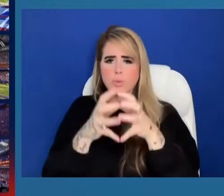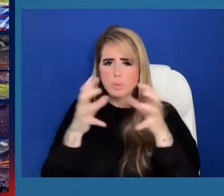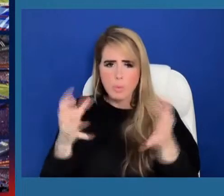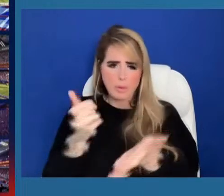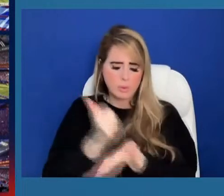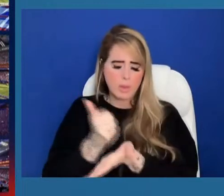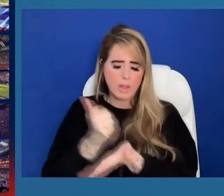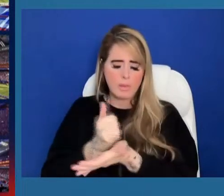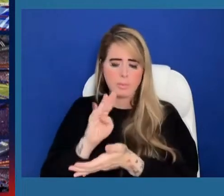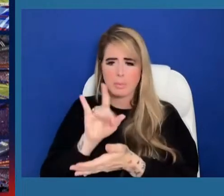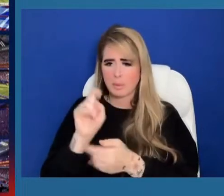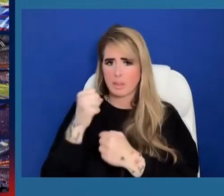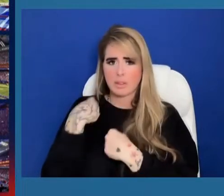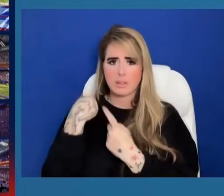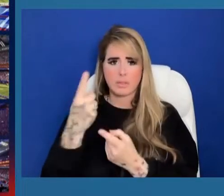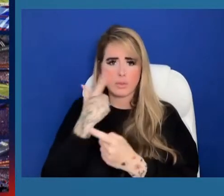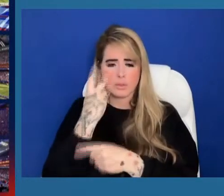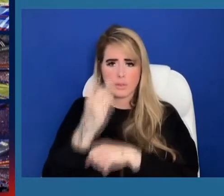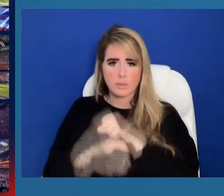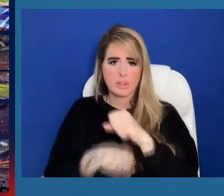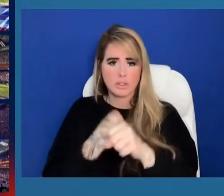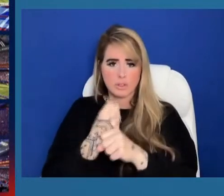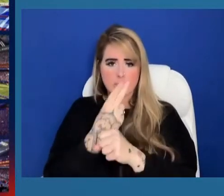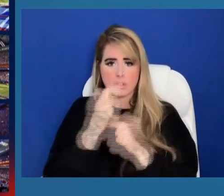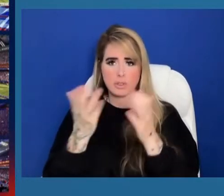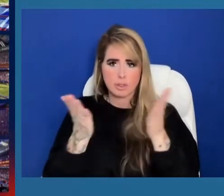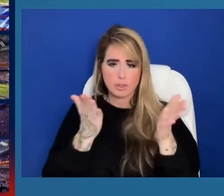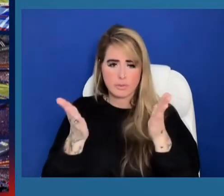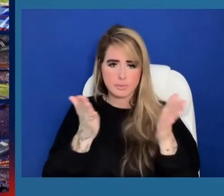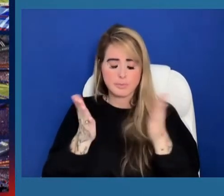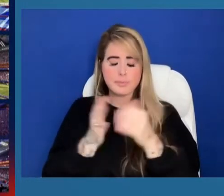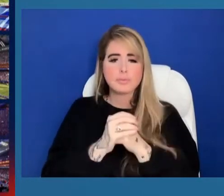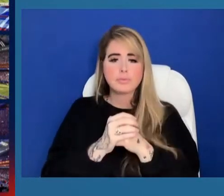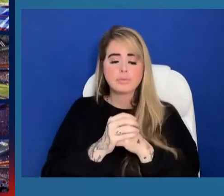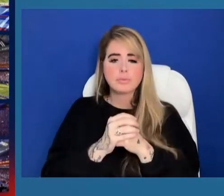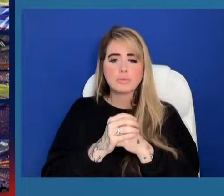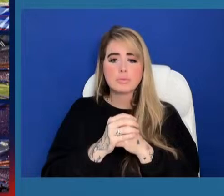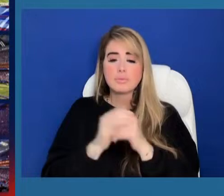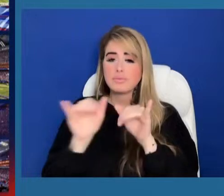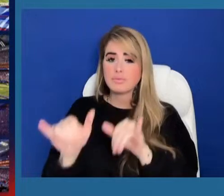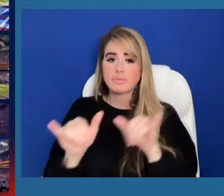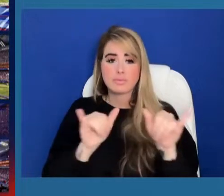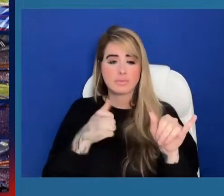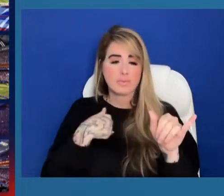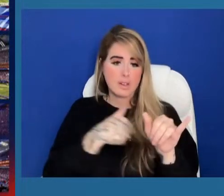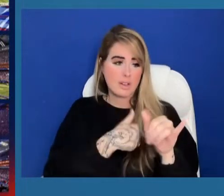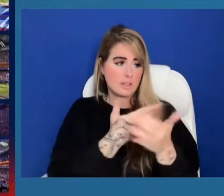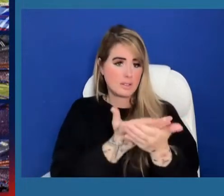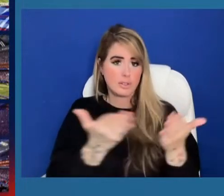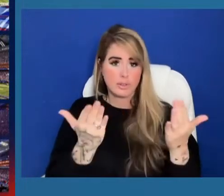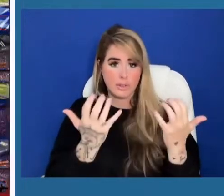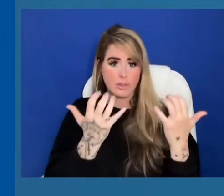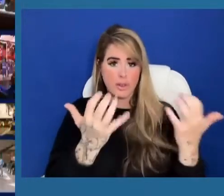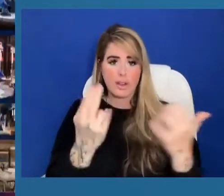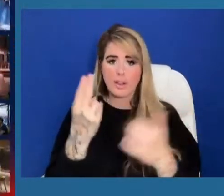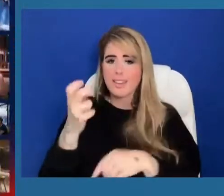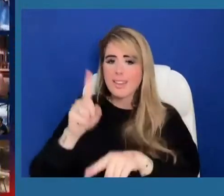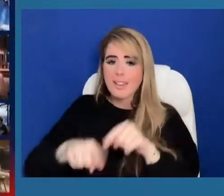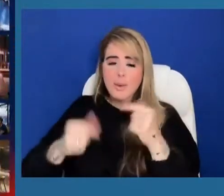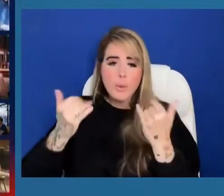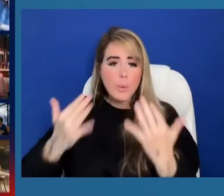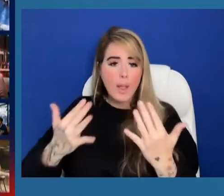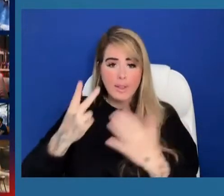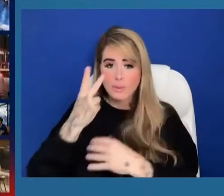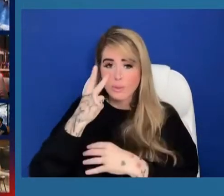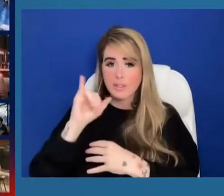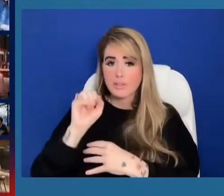the several years that he's been serving. Just like all of us in the crowd, he can't wait to watch Josh Allen